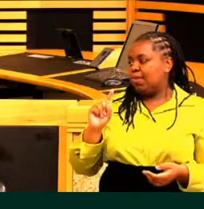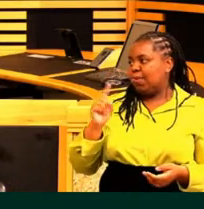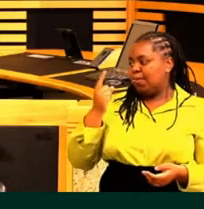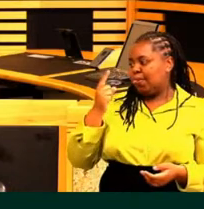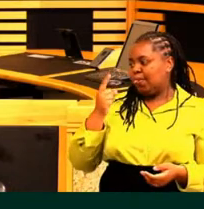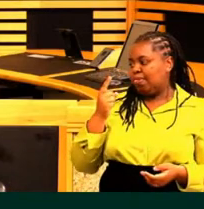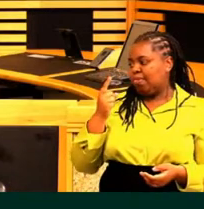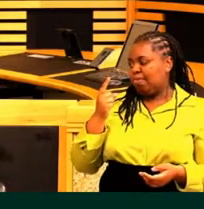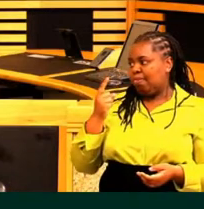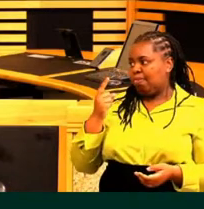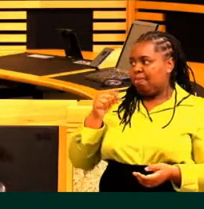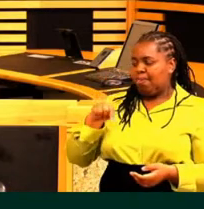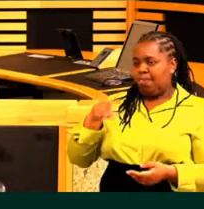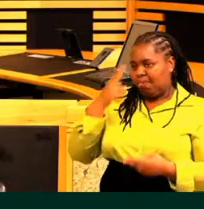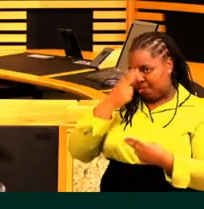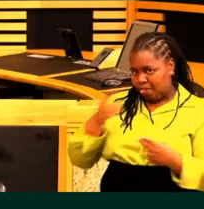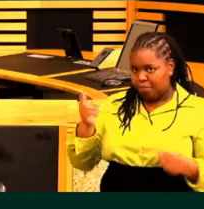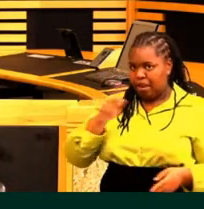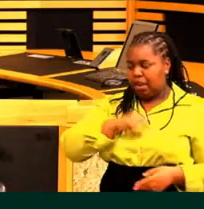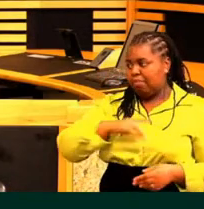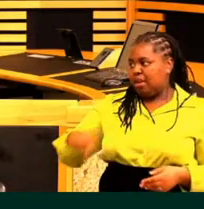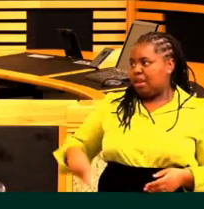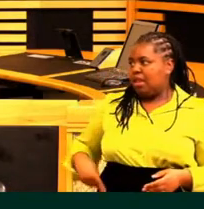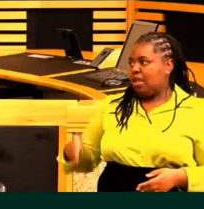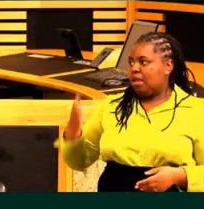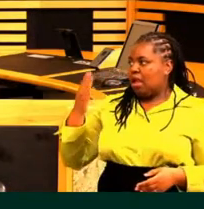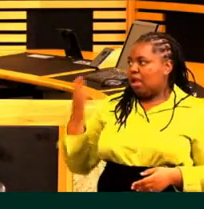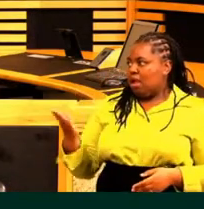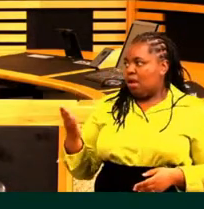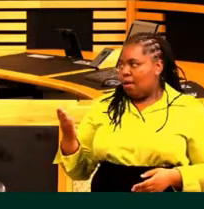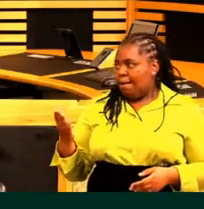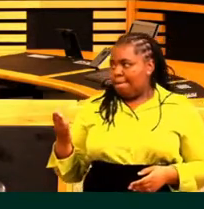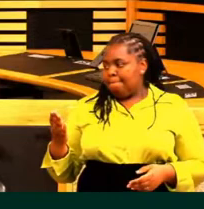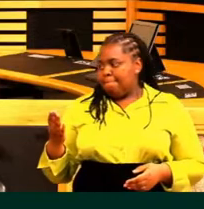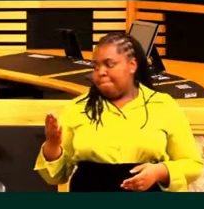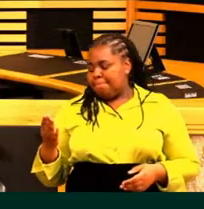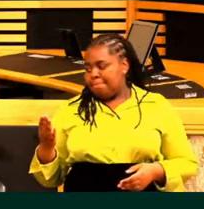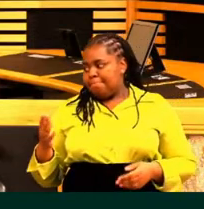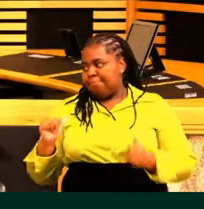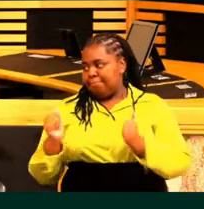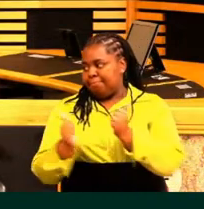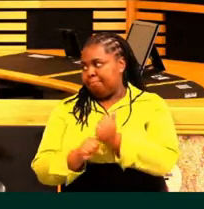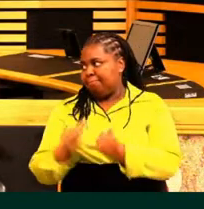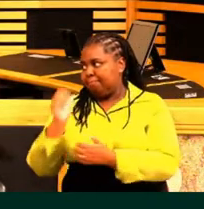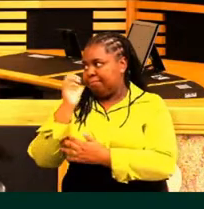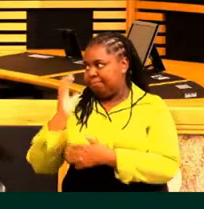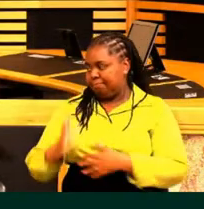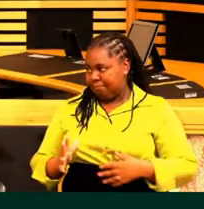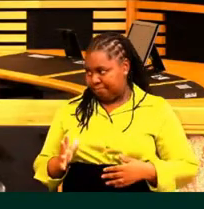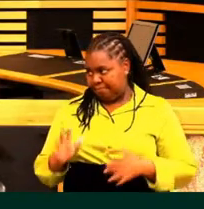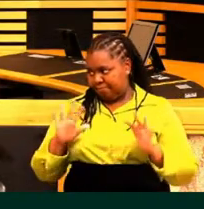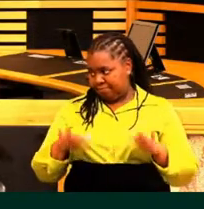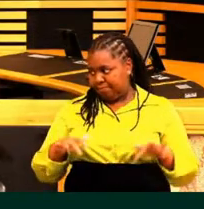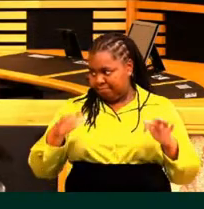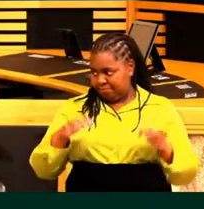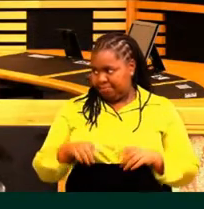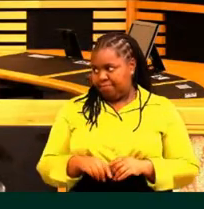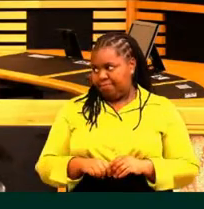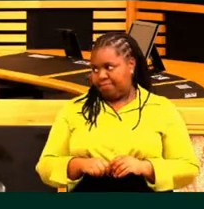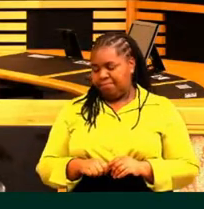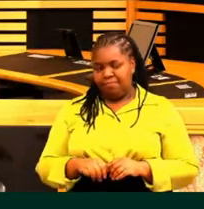Province a The Honorable Premier Oscar um the deputy speaker of the legislature